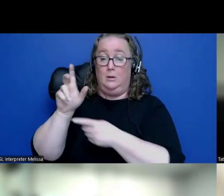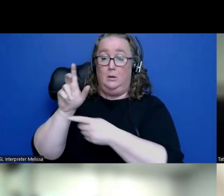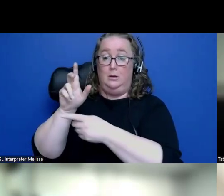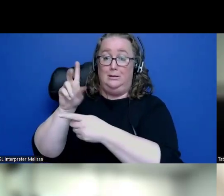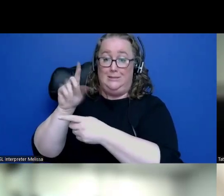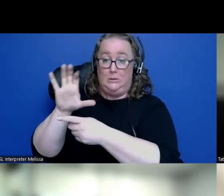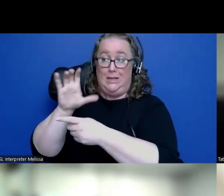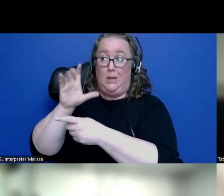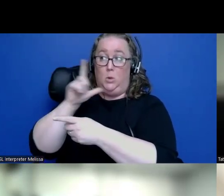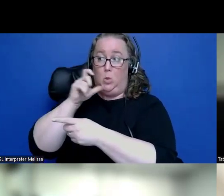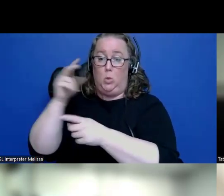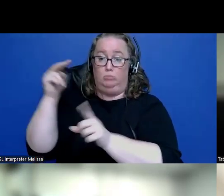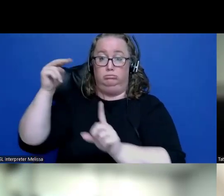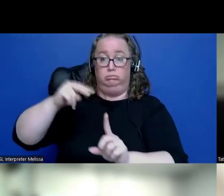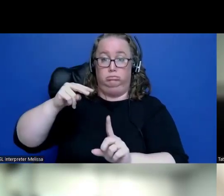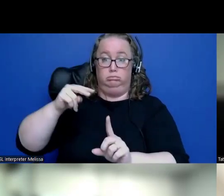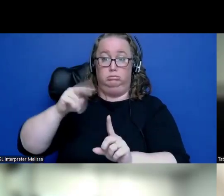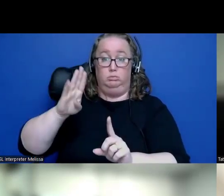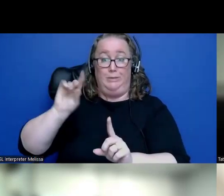Bridgewater?